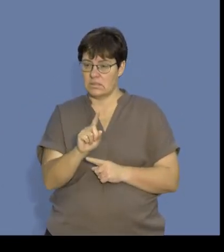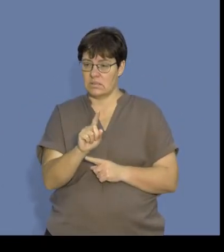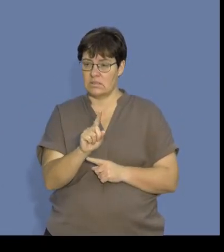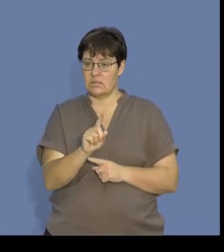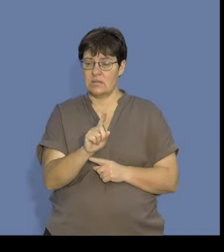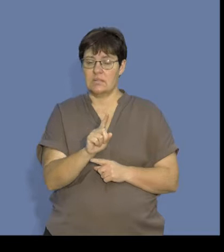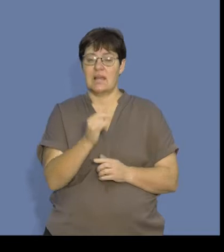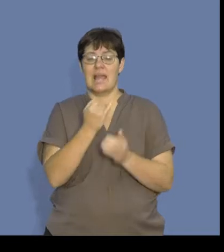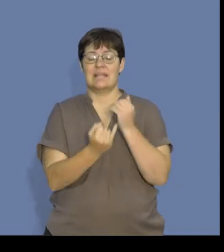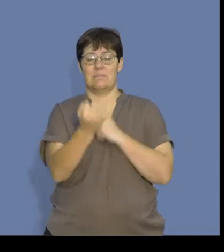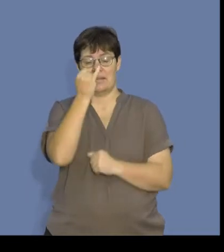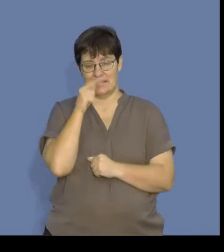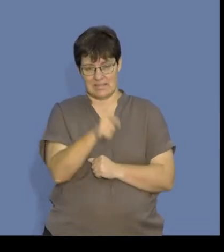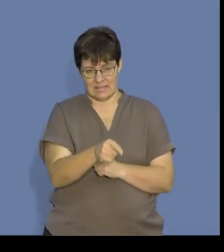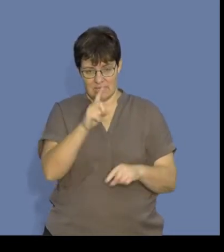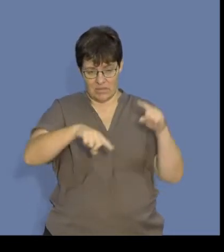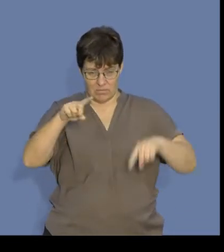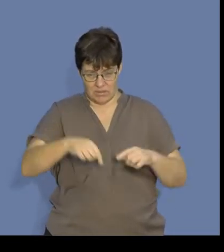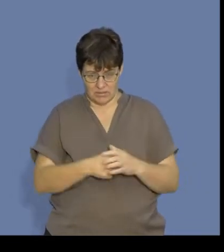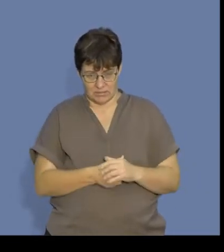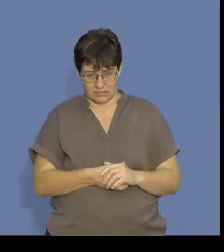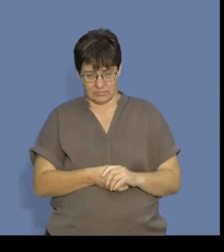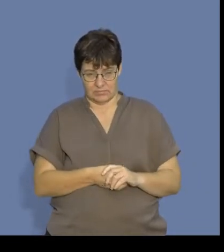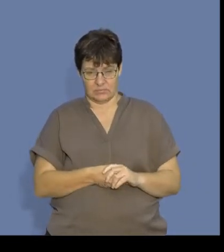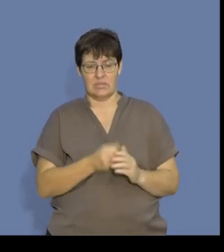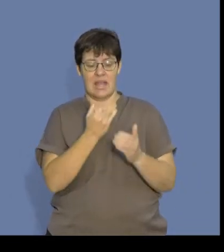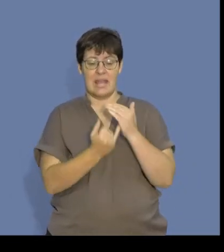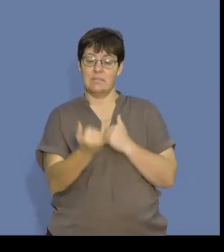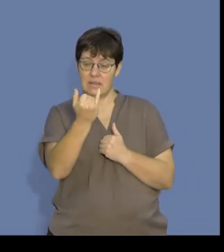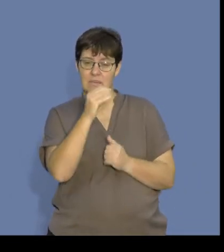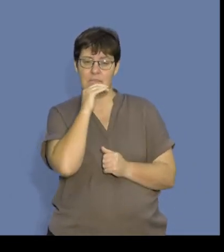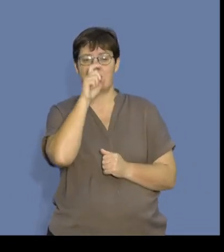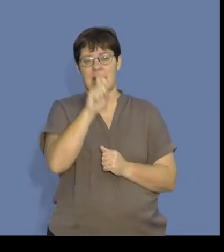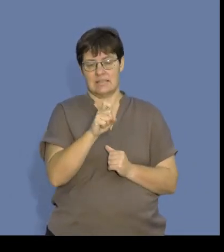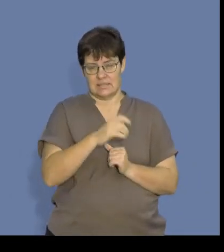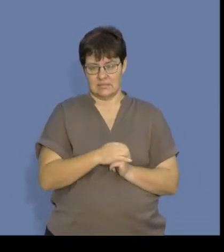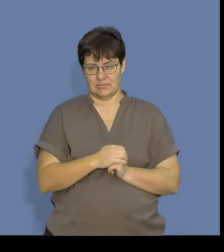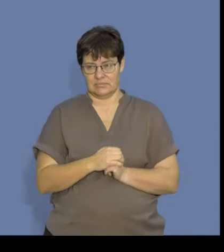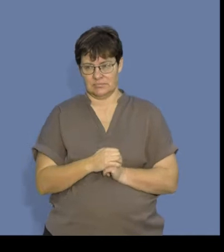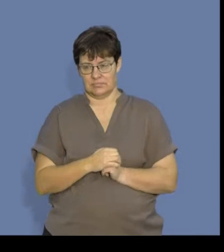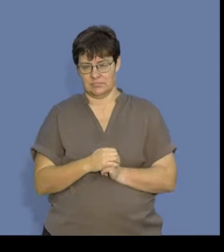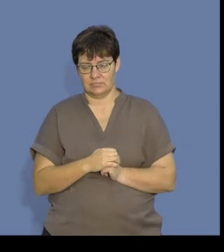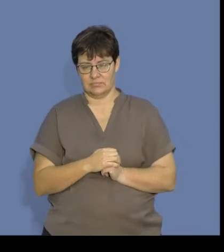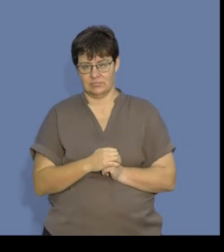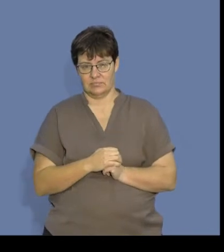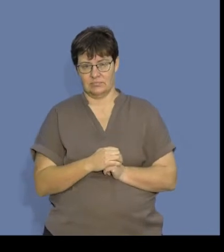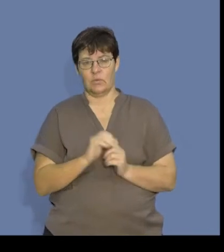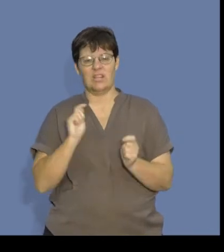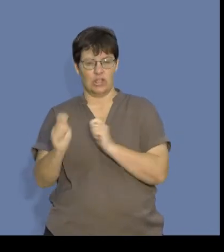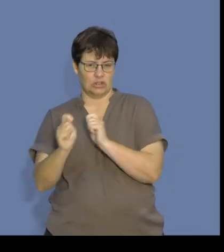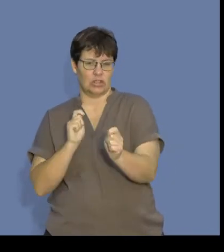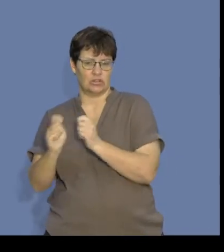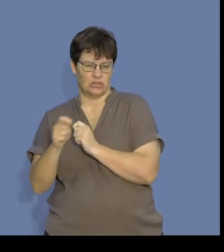the independent variable. Remember, independent, it means it is the one that is continuously